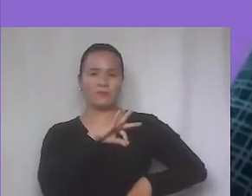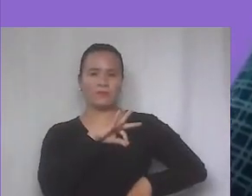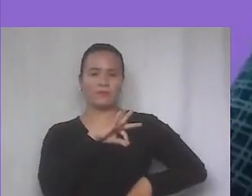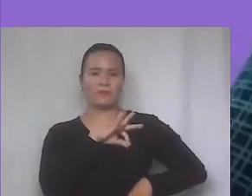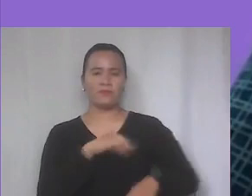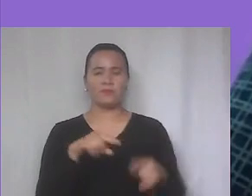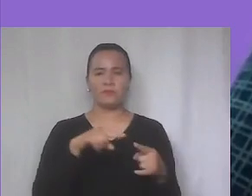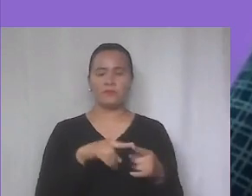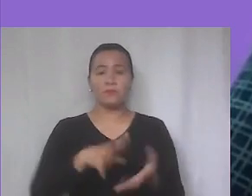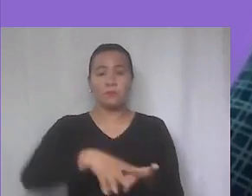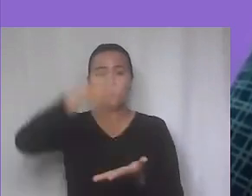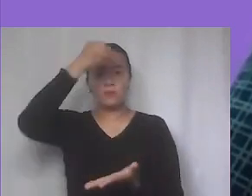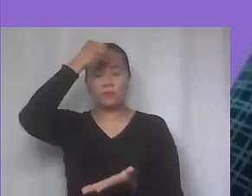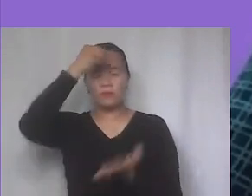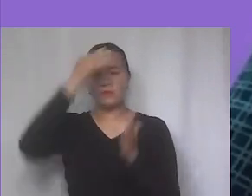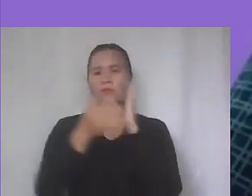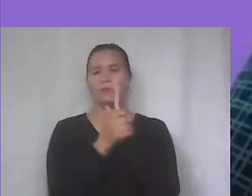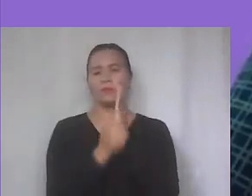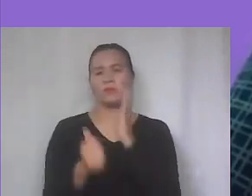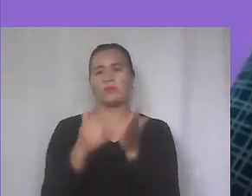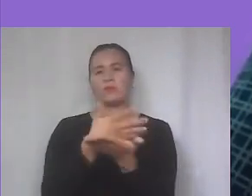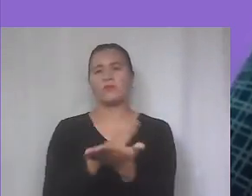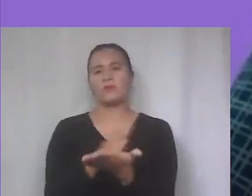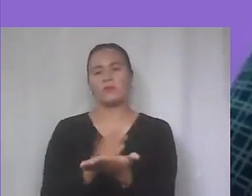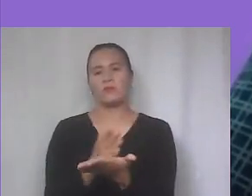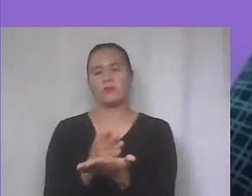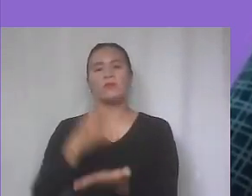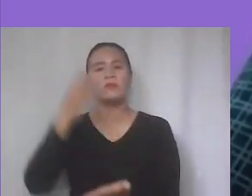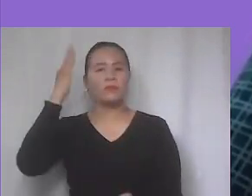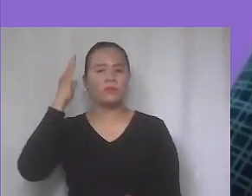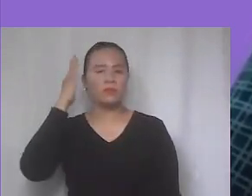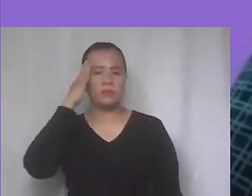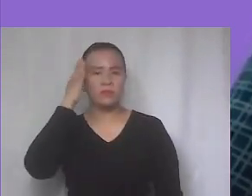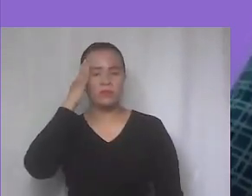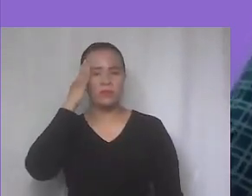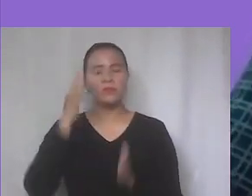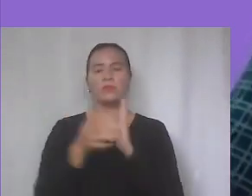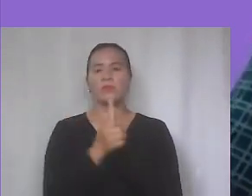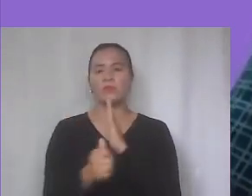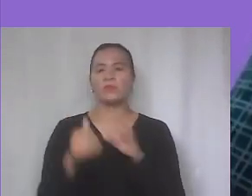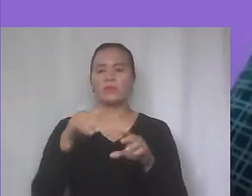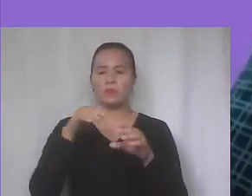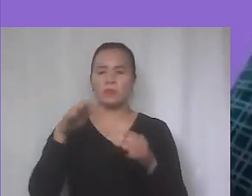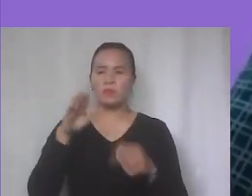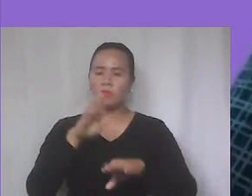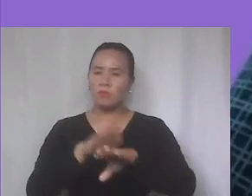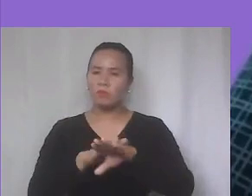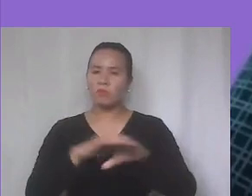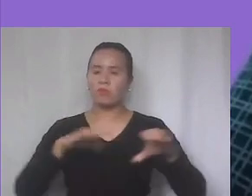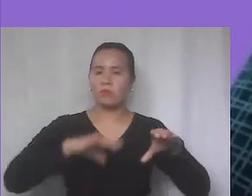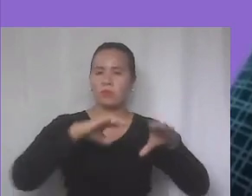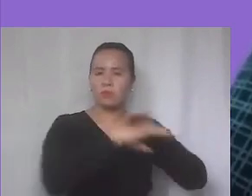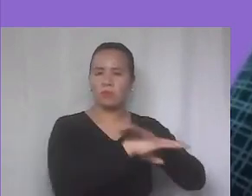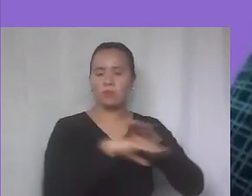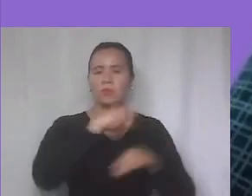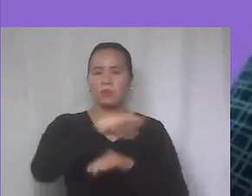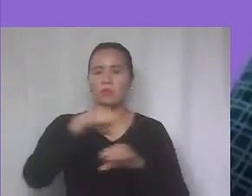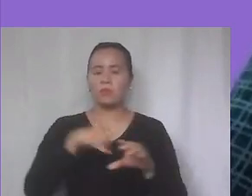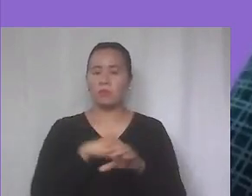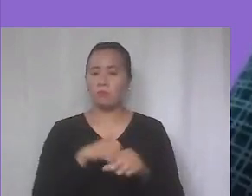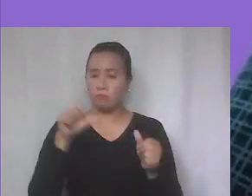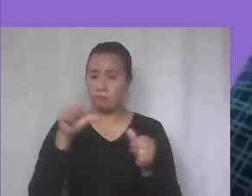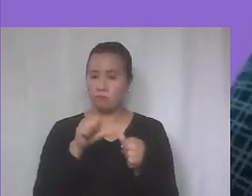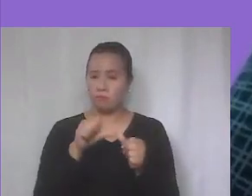they share their knowledge and expertise on accessibility and inclusion. Let us also take this